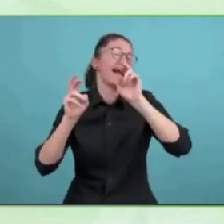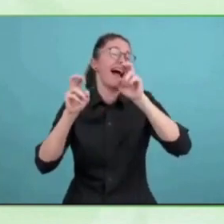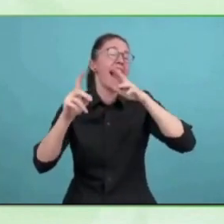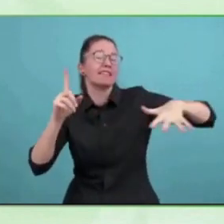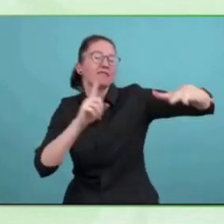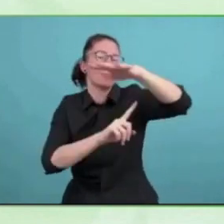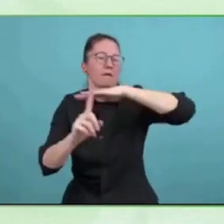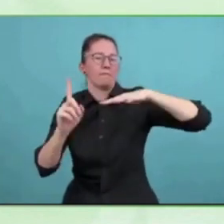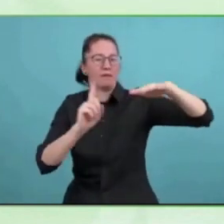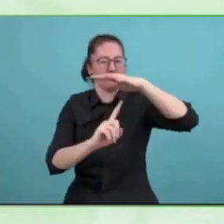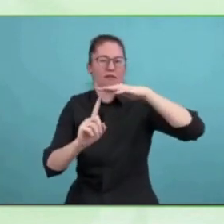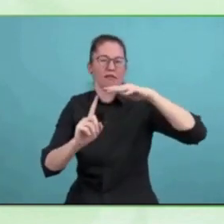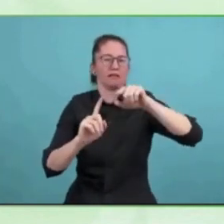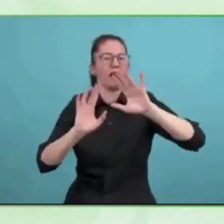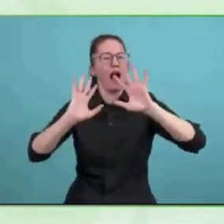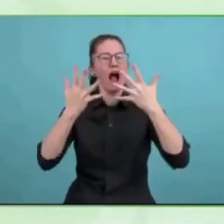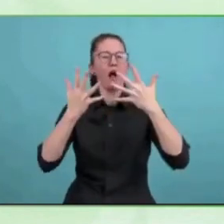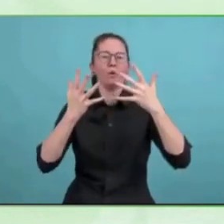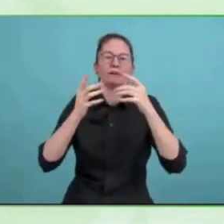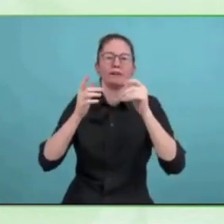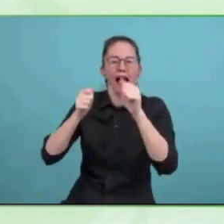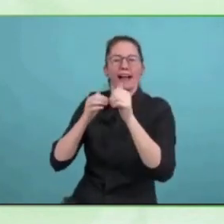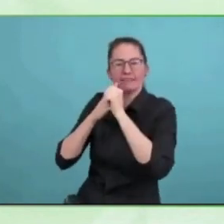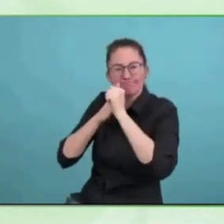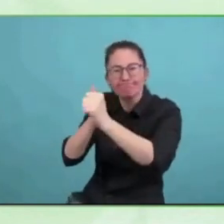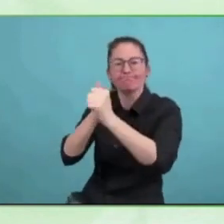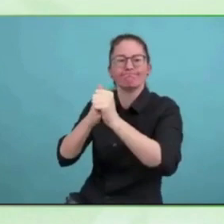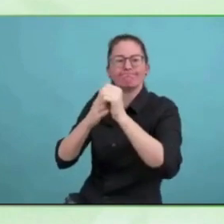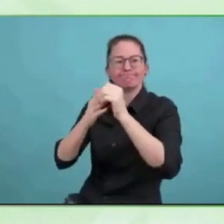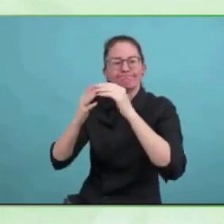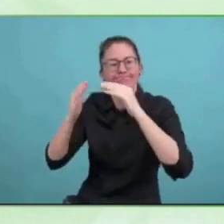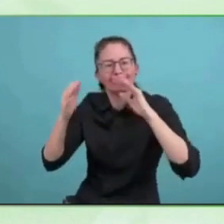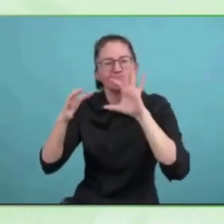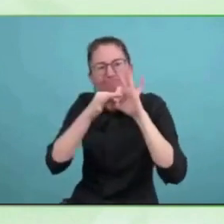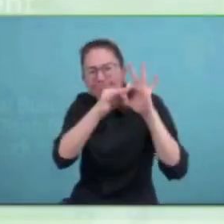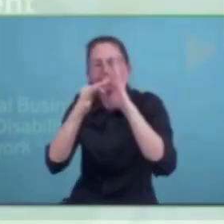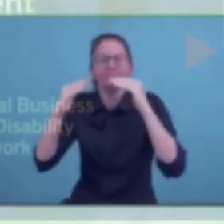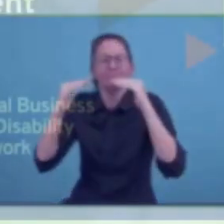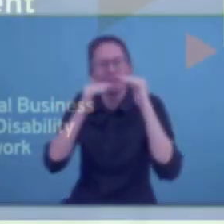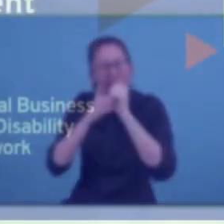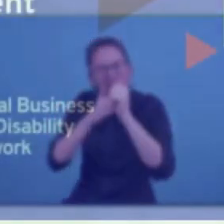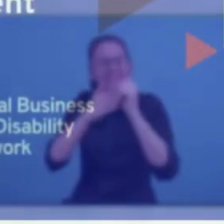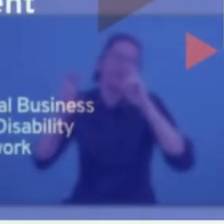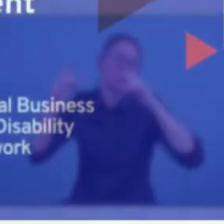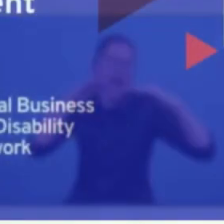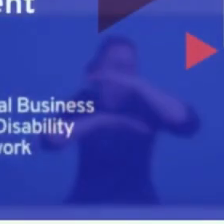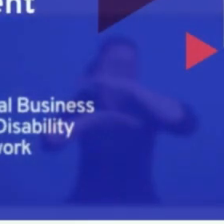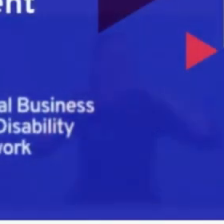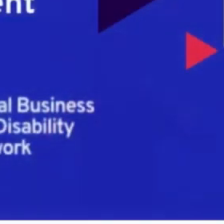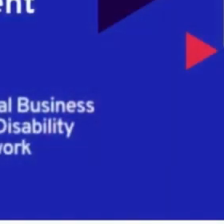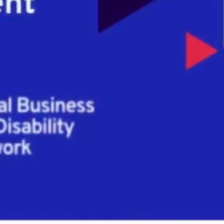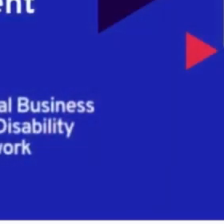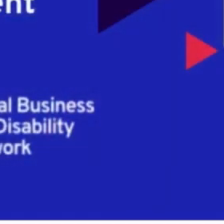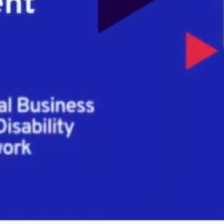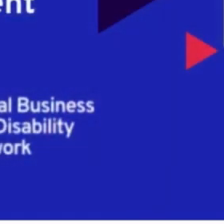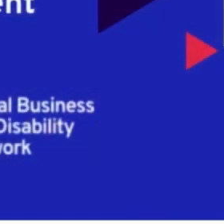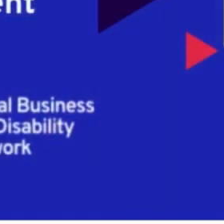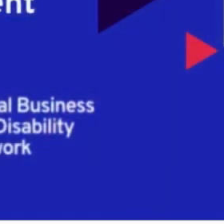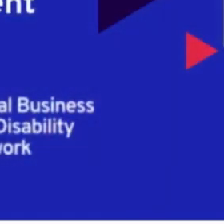to someone who's paying attention of where further work, further detail is required.